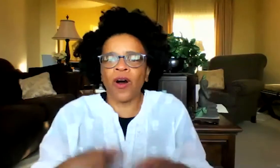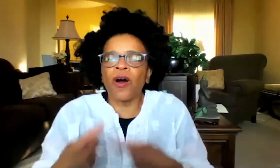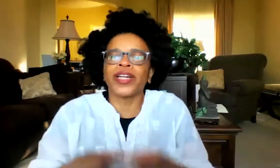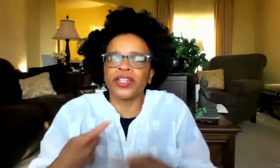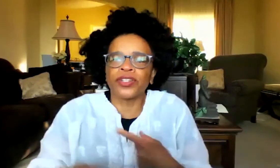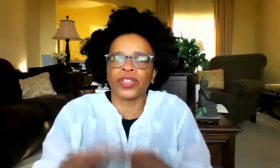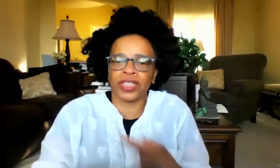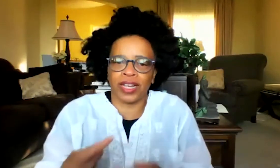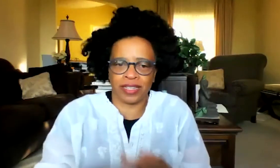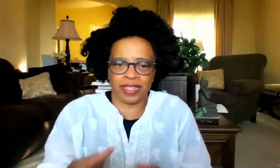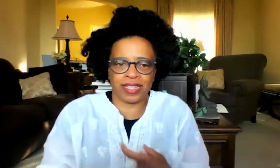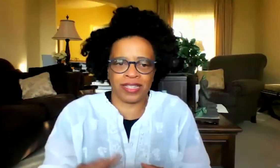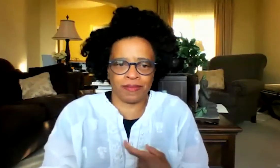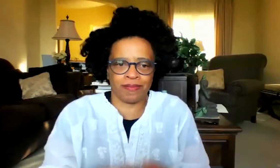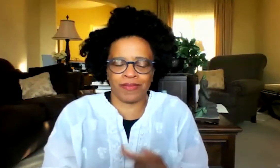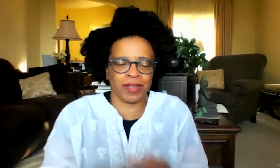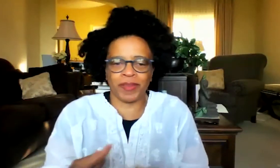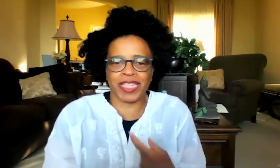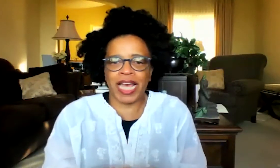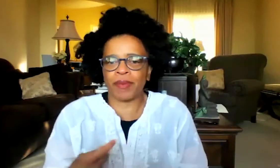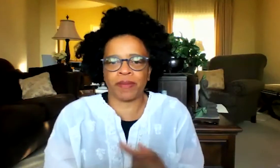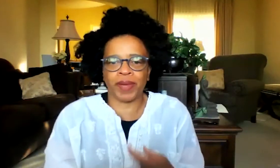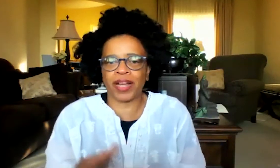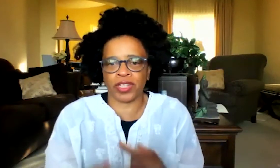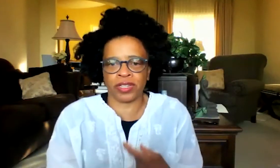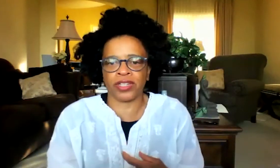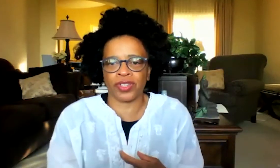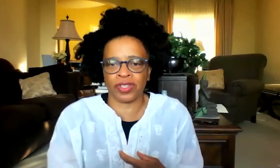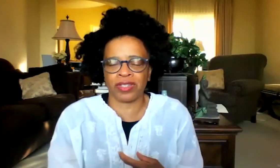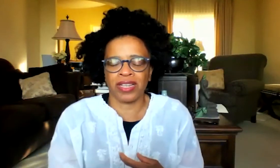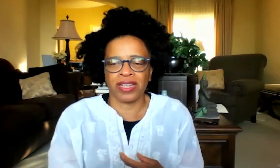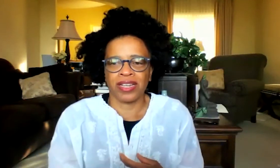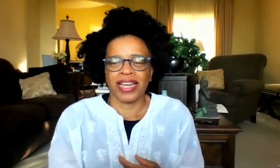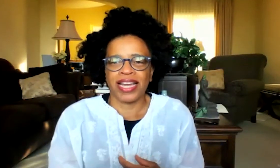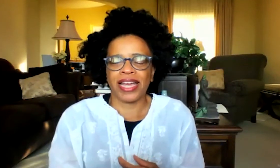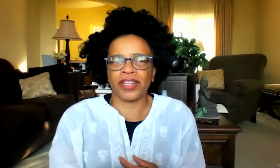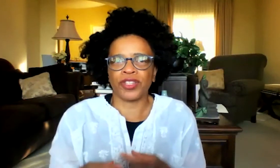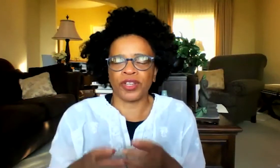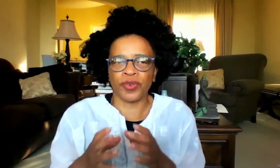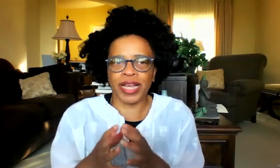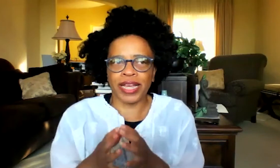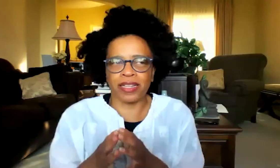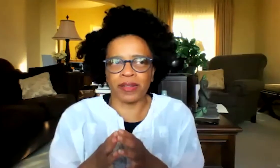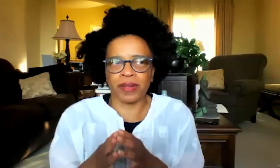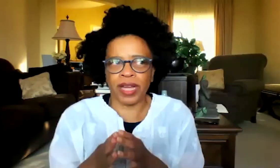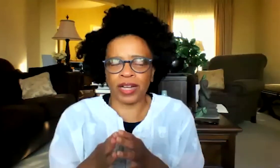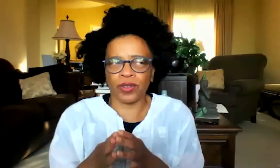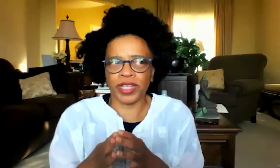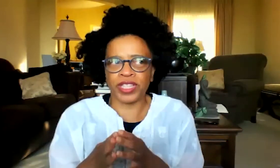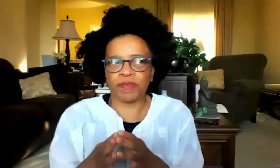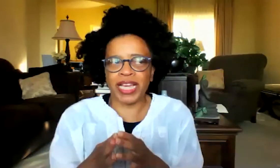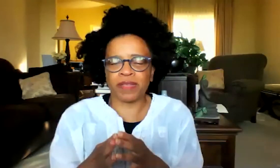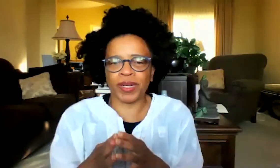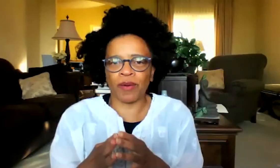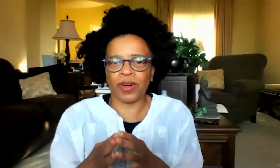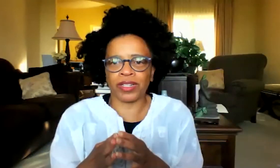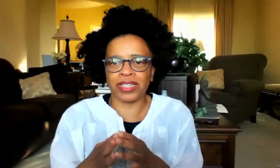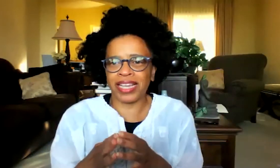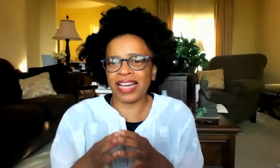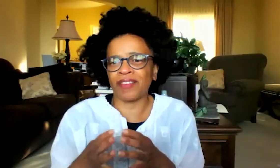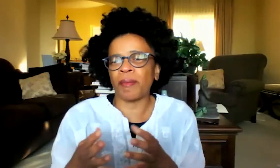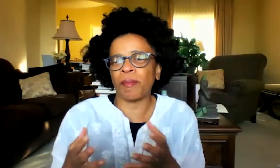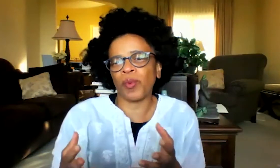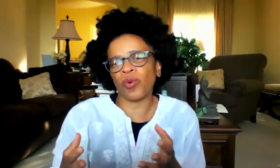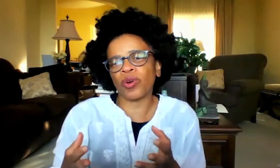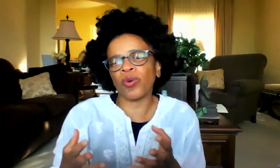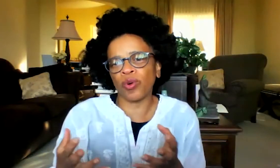We've all internalized some of these habits and patterns and conditions. And to create not only space, but I want to say